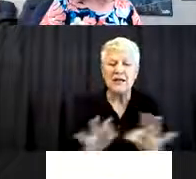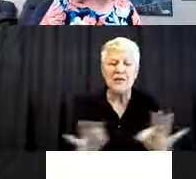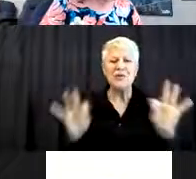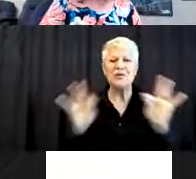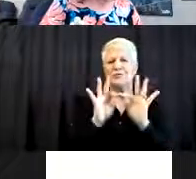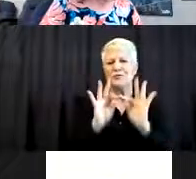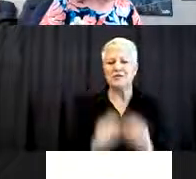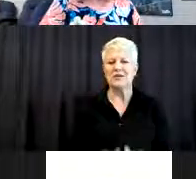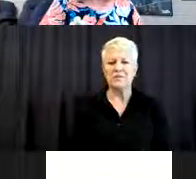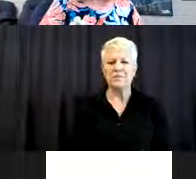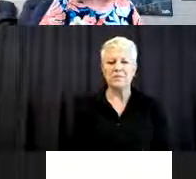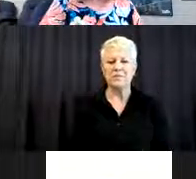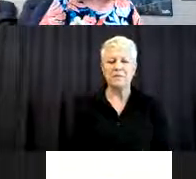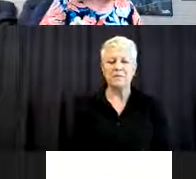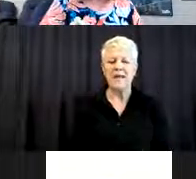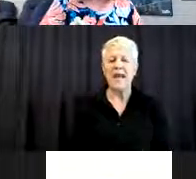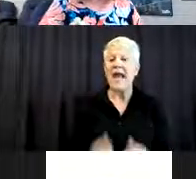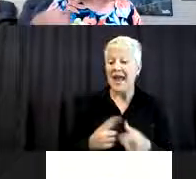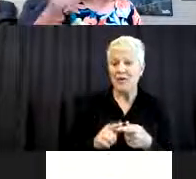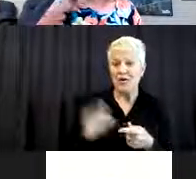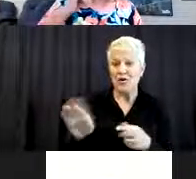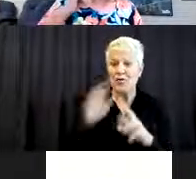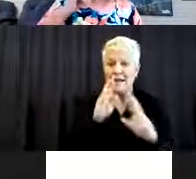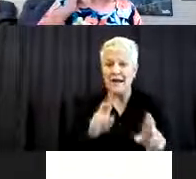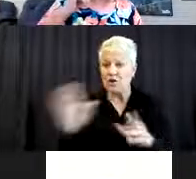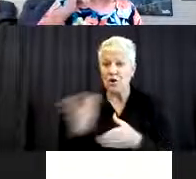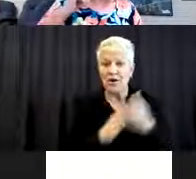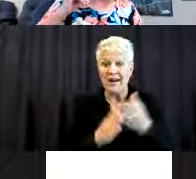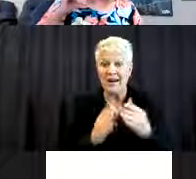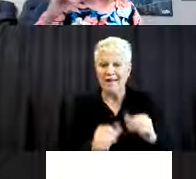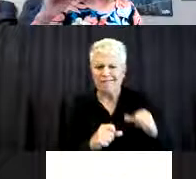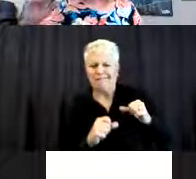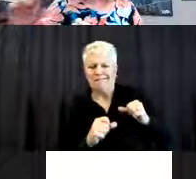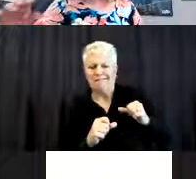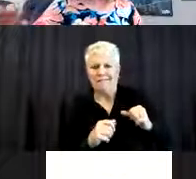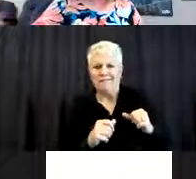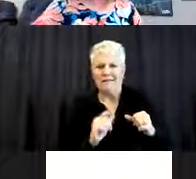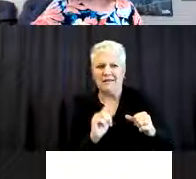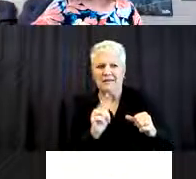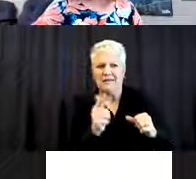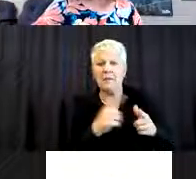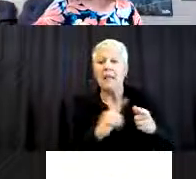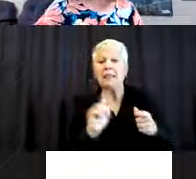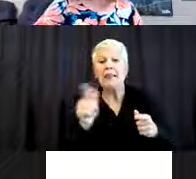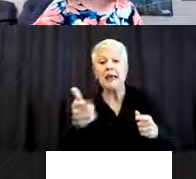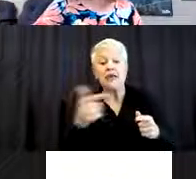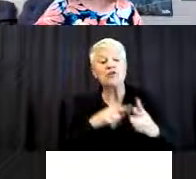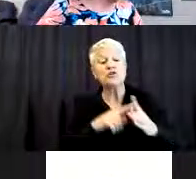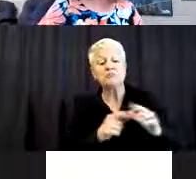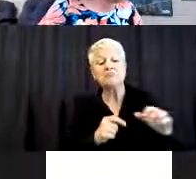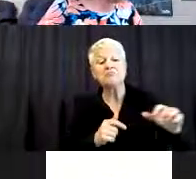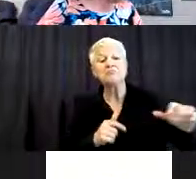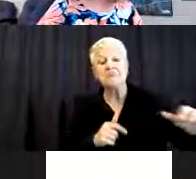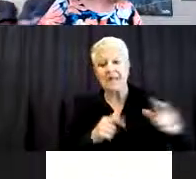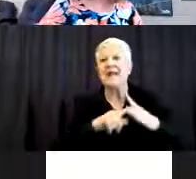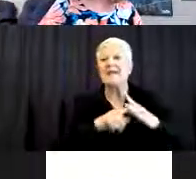is. Then her reaction, her hand retracted initially, but eventually she initiated and implemented a